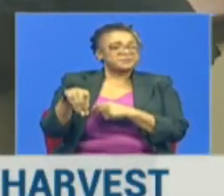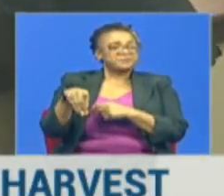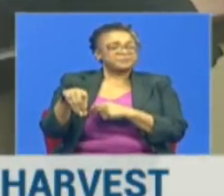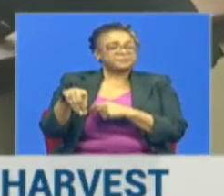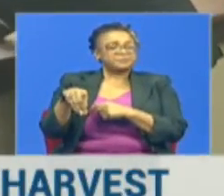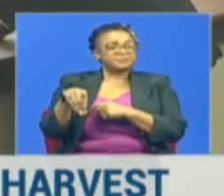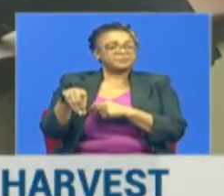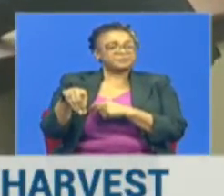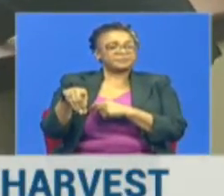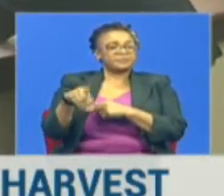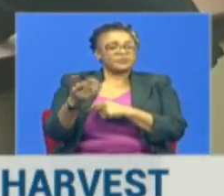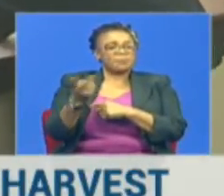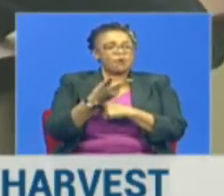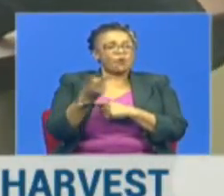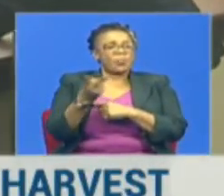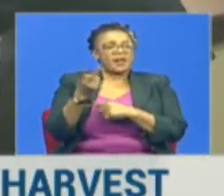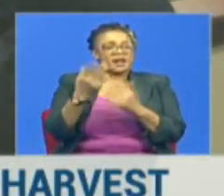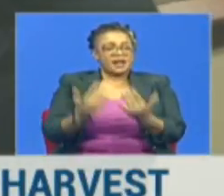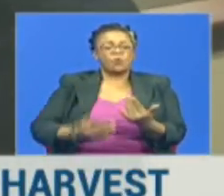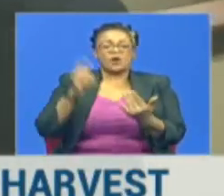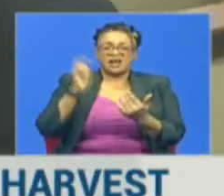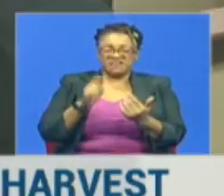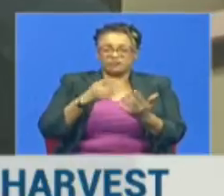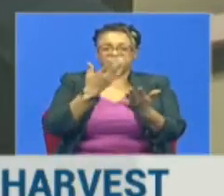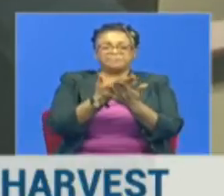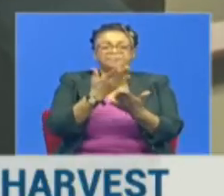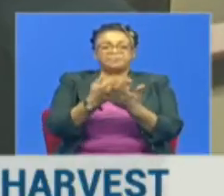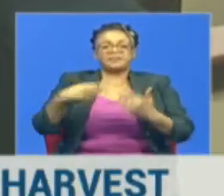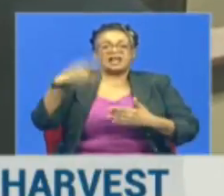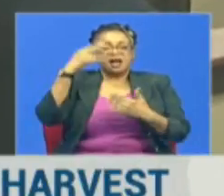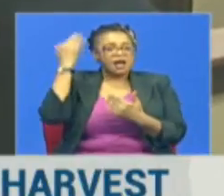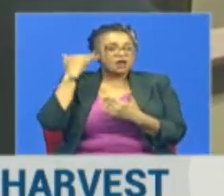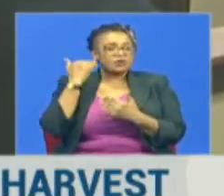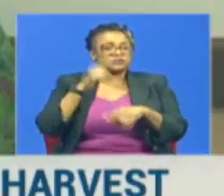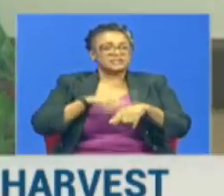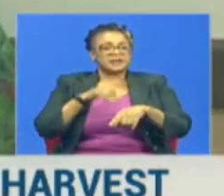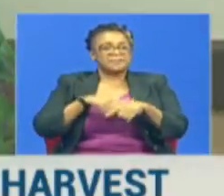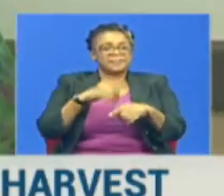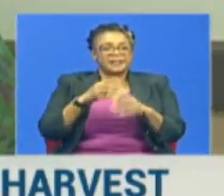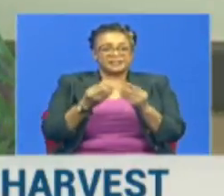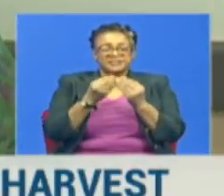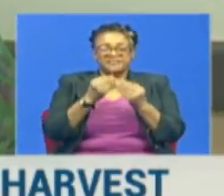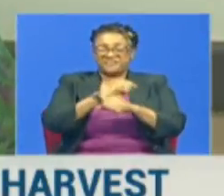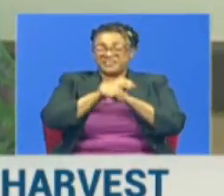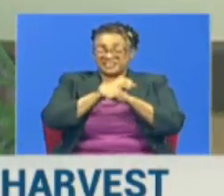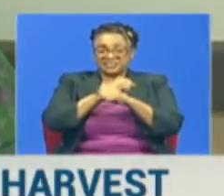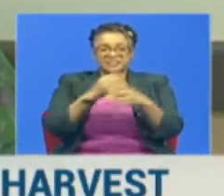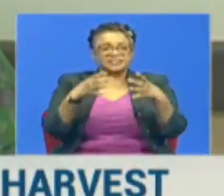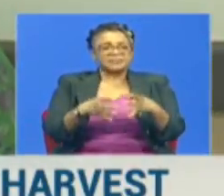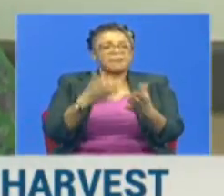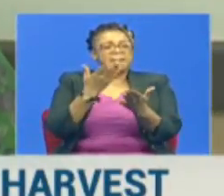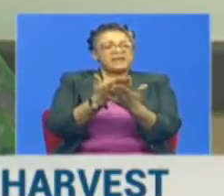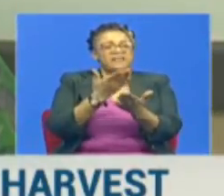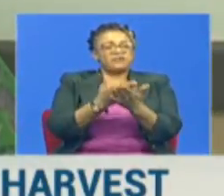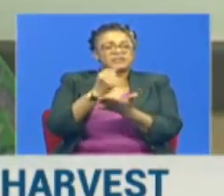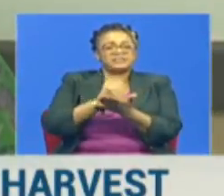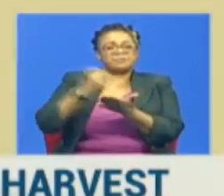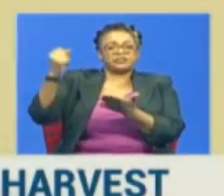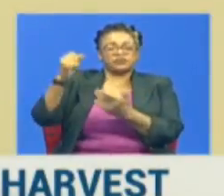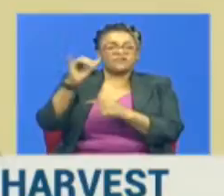The two will now have to contest the ruling at the High Court after their defense team unsuccessfully appealed for suspension of the